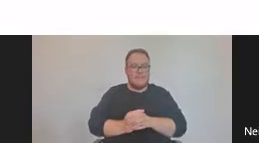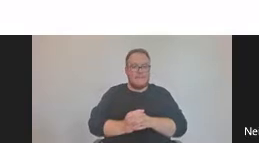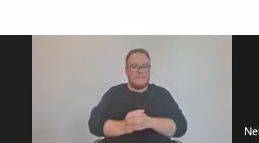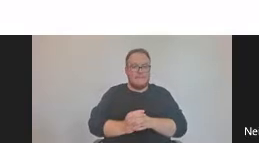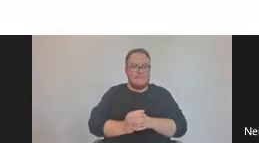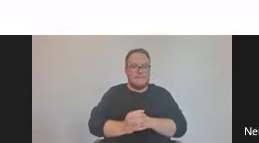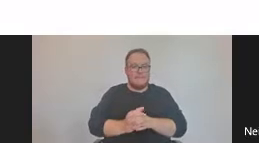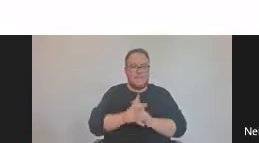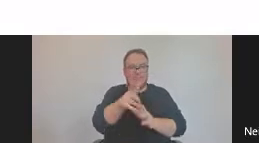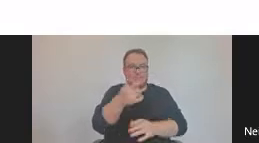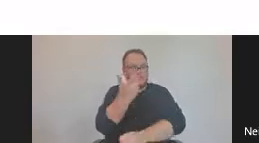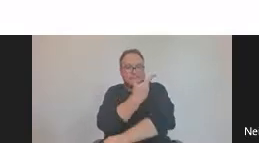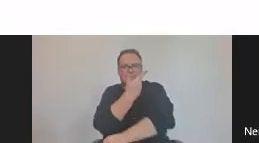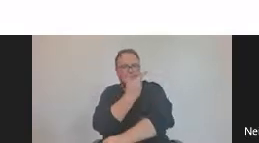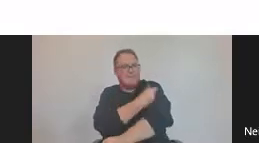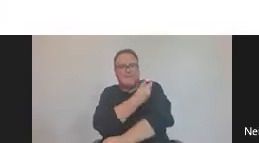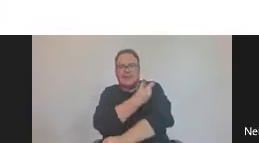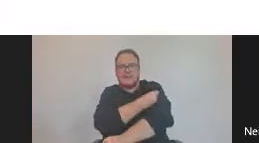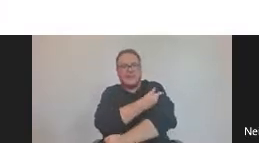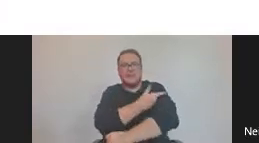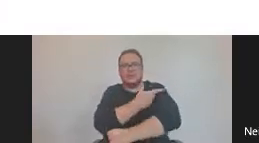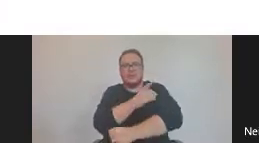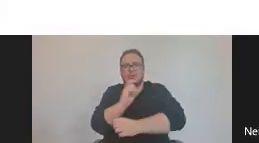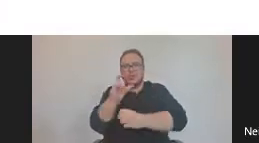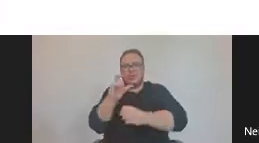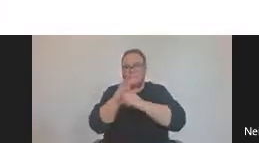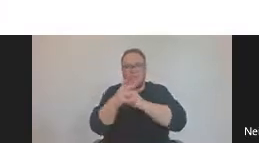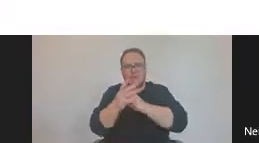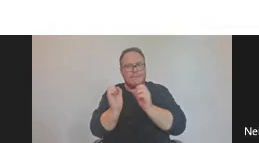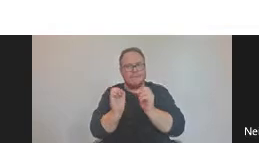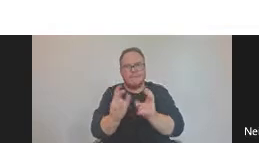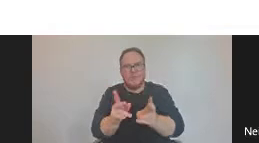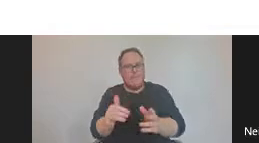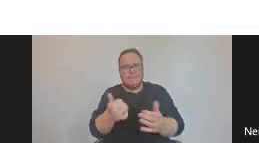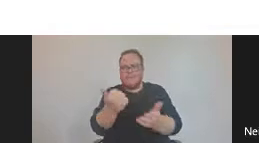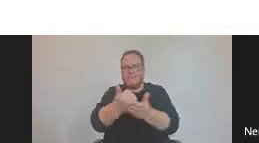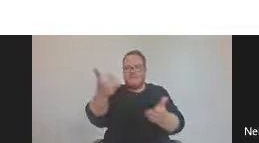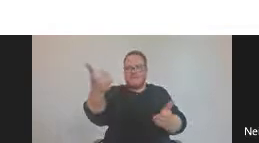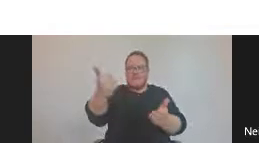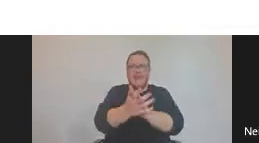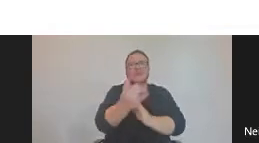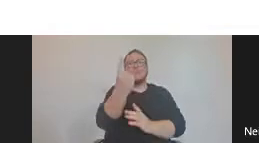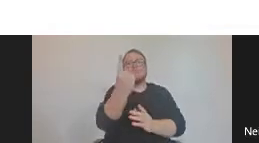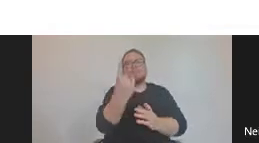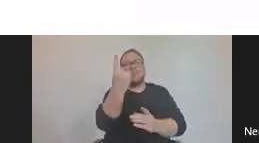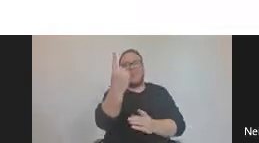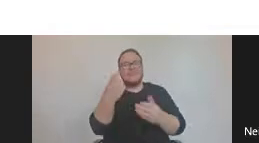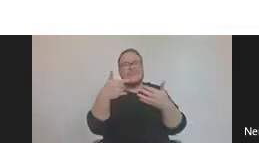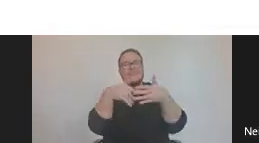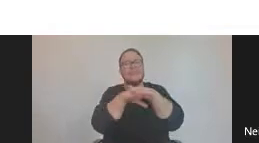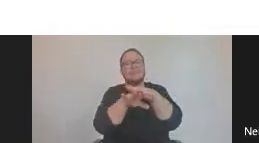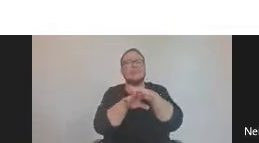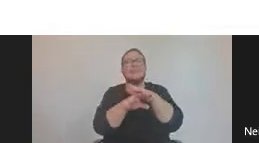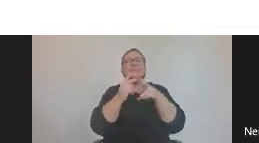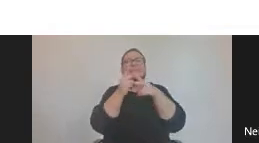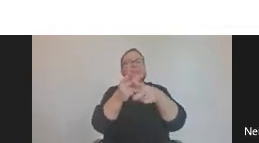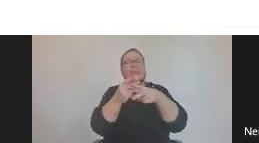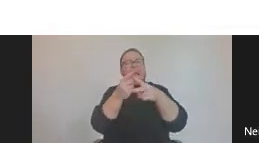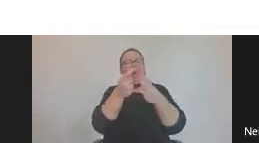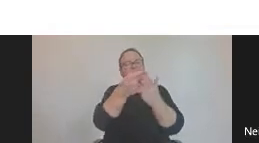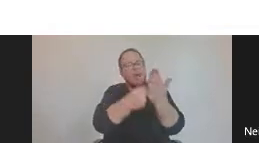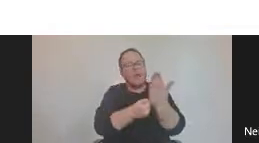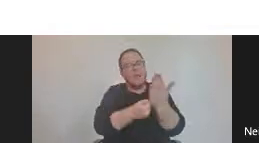one integrated care record so that people can access their health information in one place, and also that